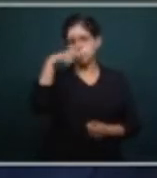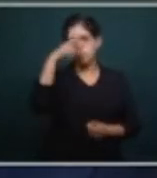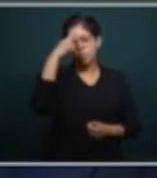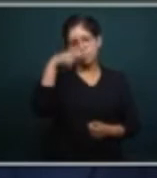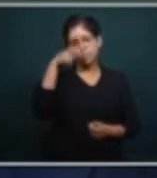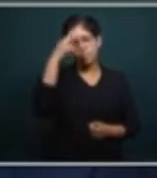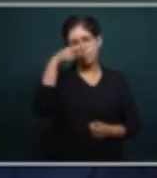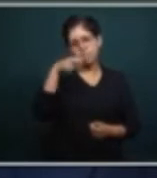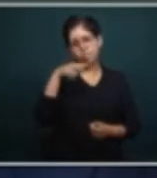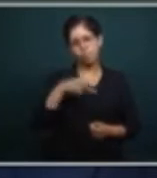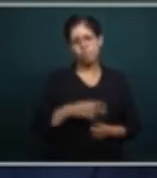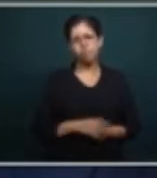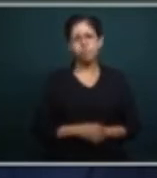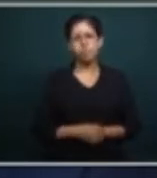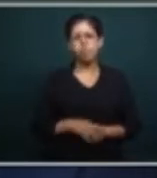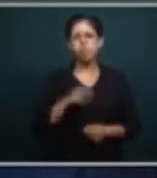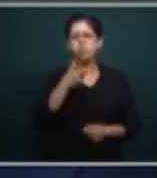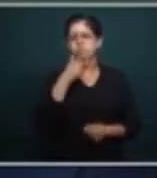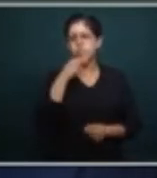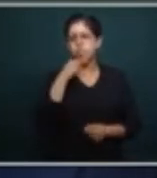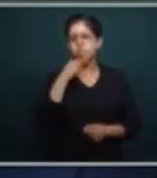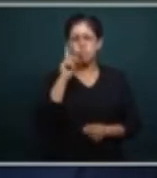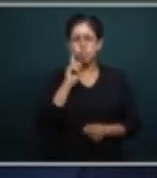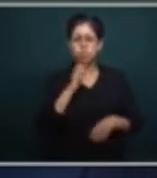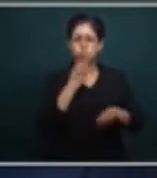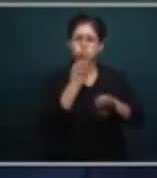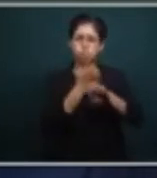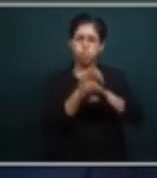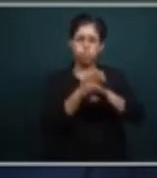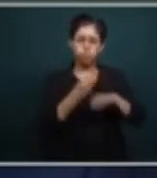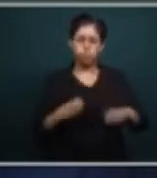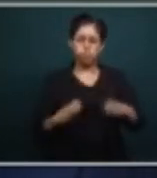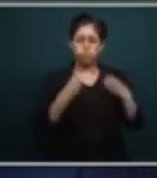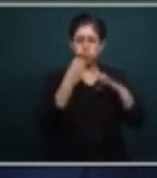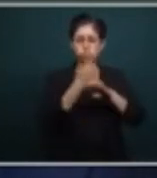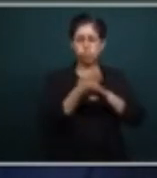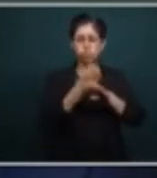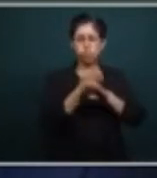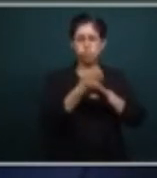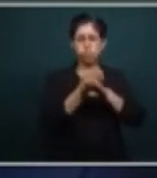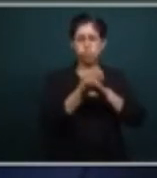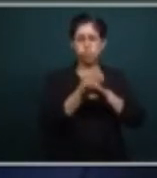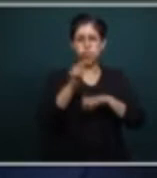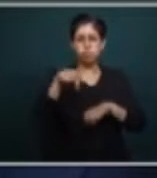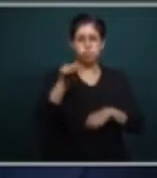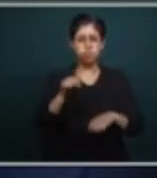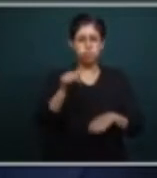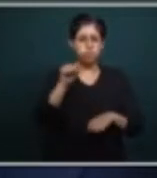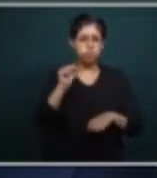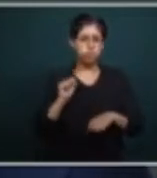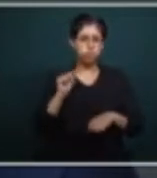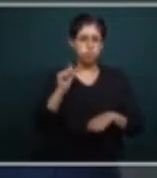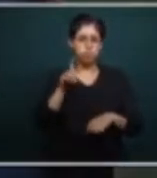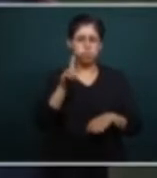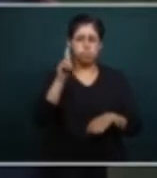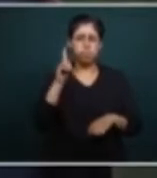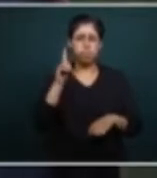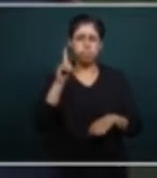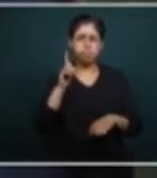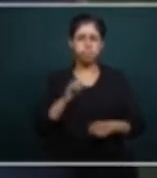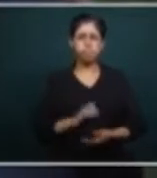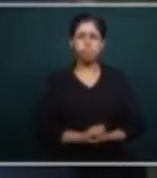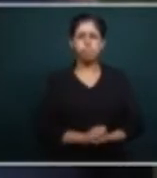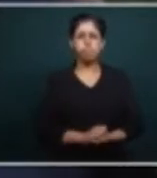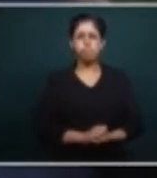of Mexicans and also United States citizens that on these acts that happened